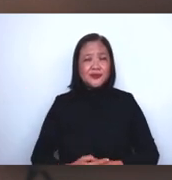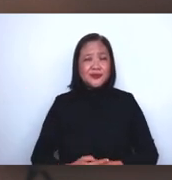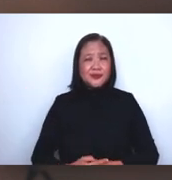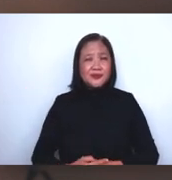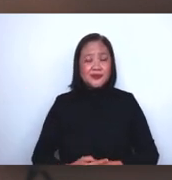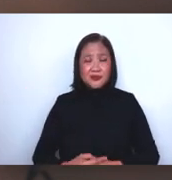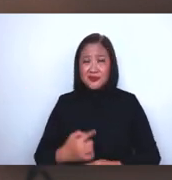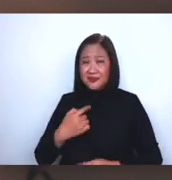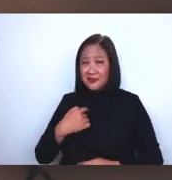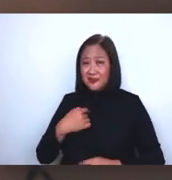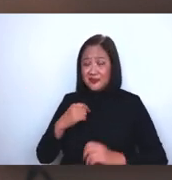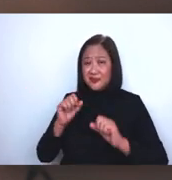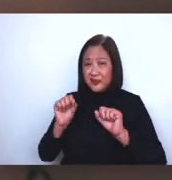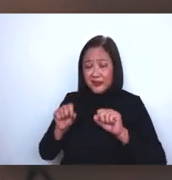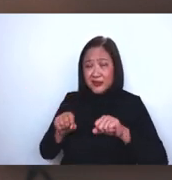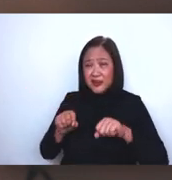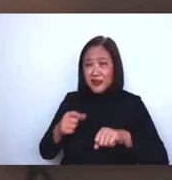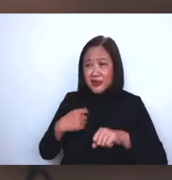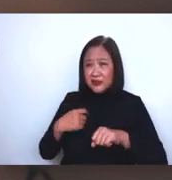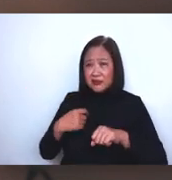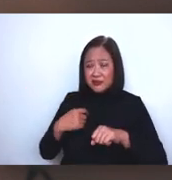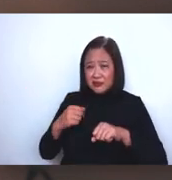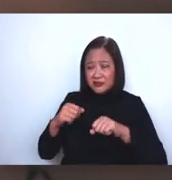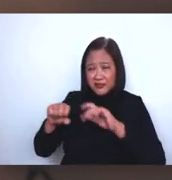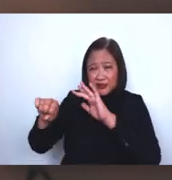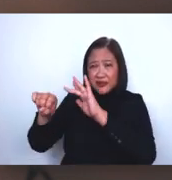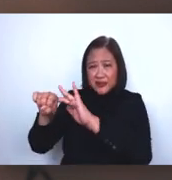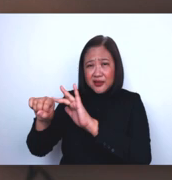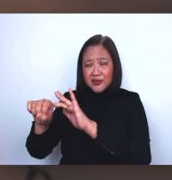Can I actually touch you?